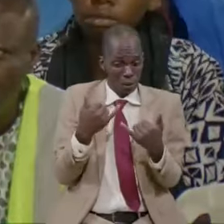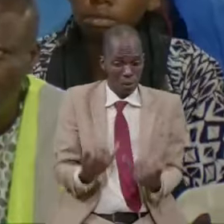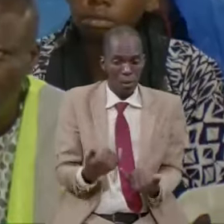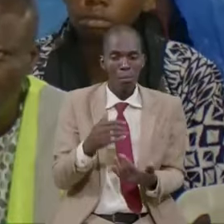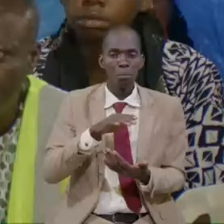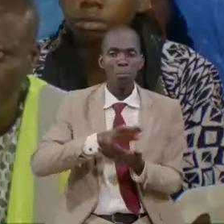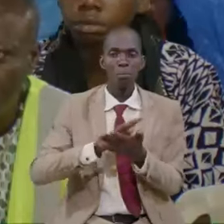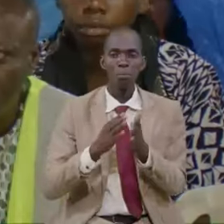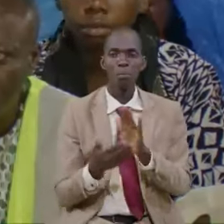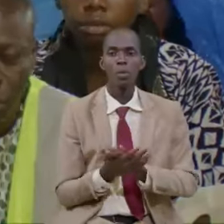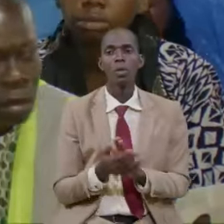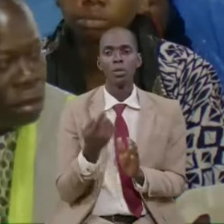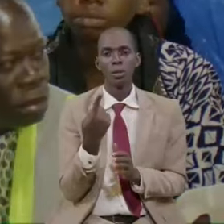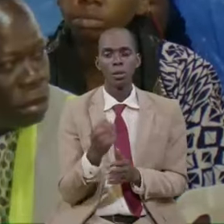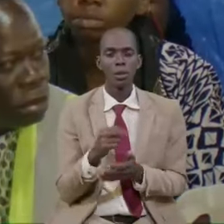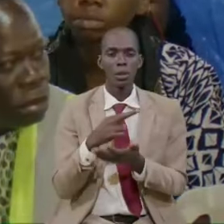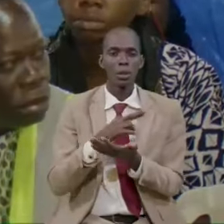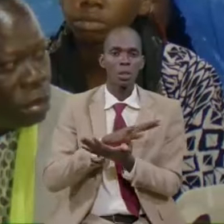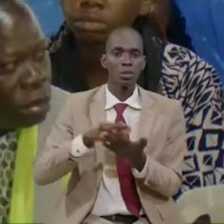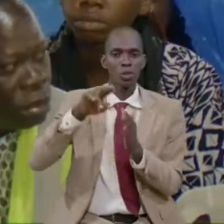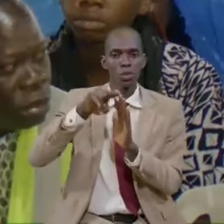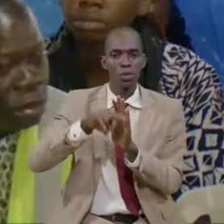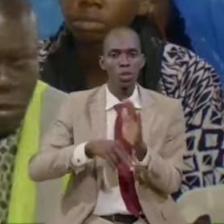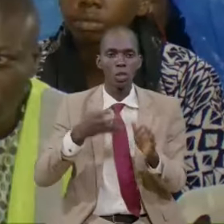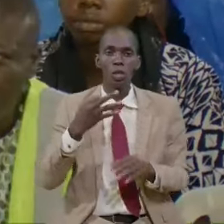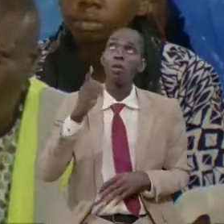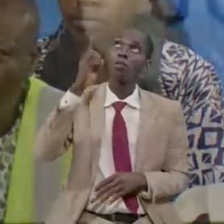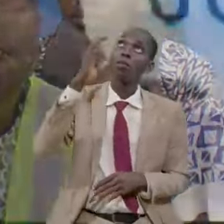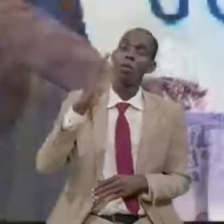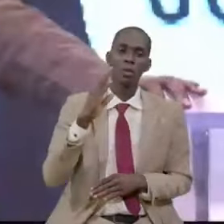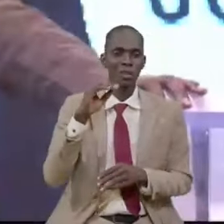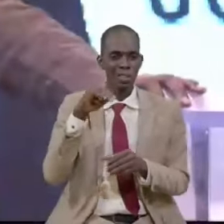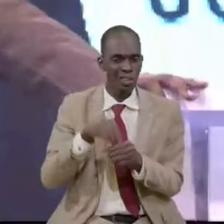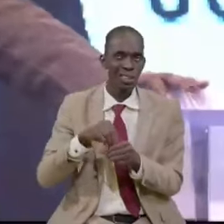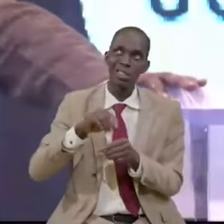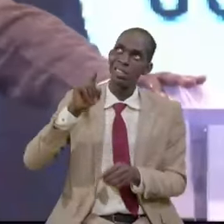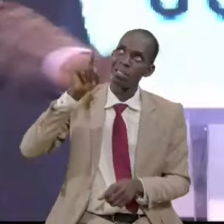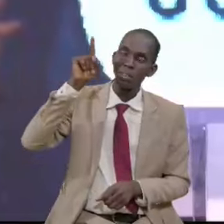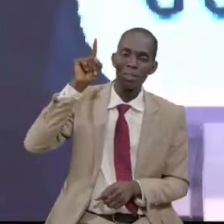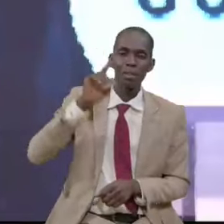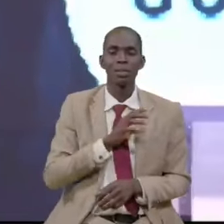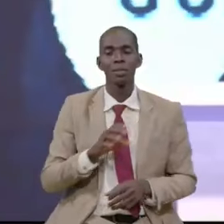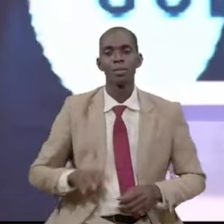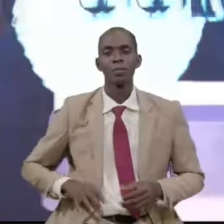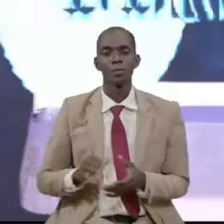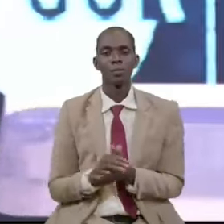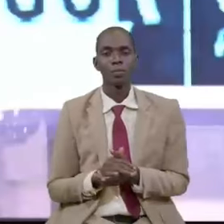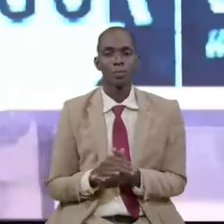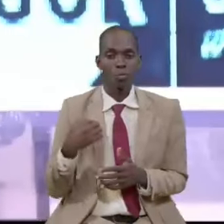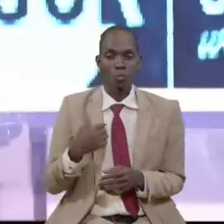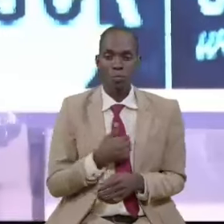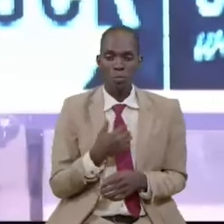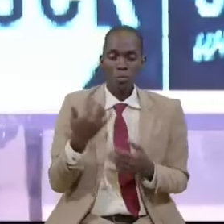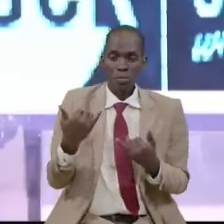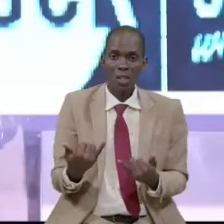only way to do that is to take the righteousness of Christ and place it on you. And